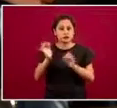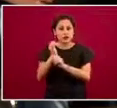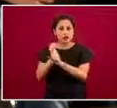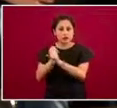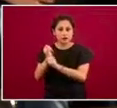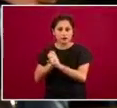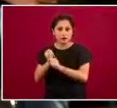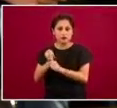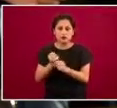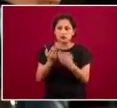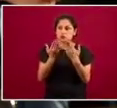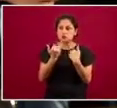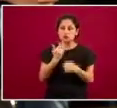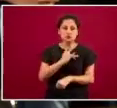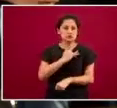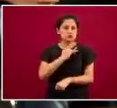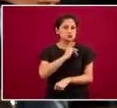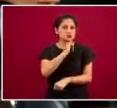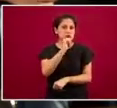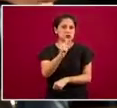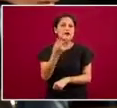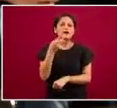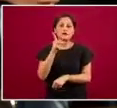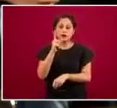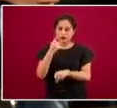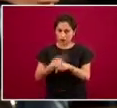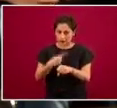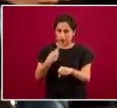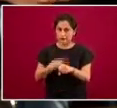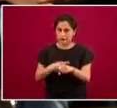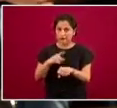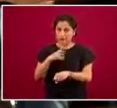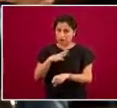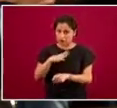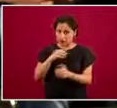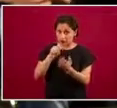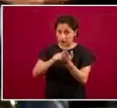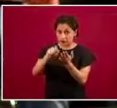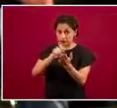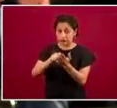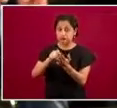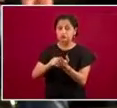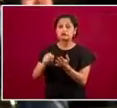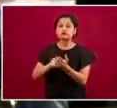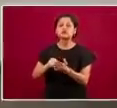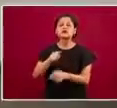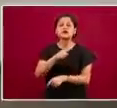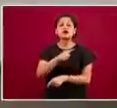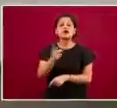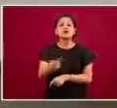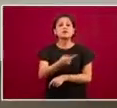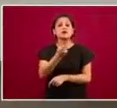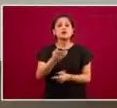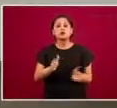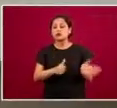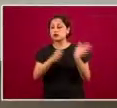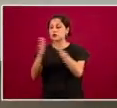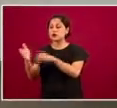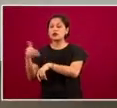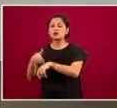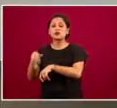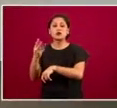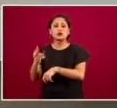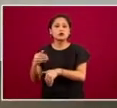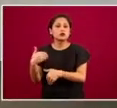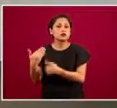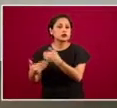Also, could you talk about the contagions the cases of infected patients that do not show any